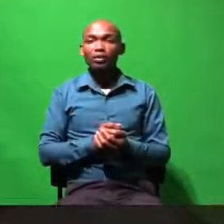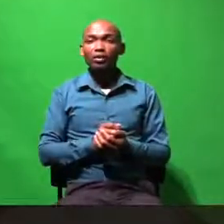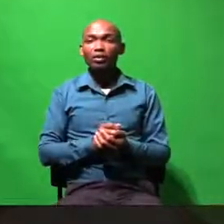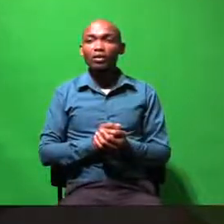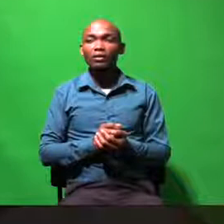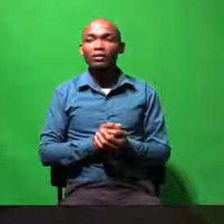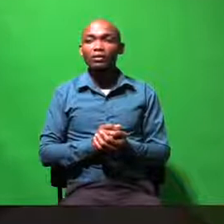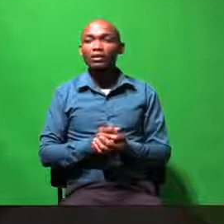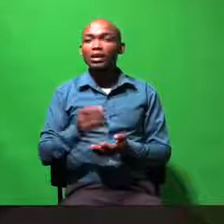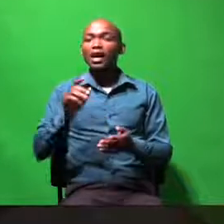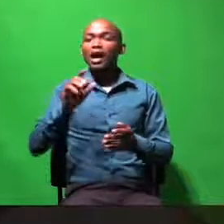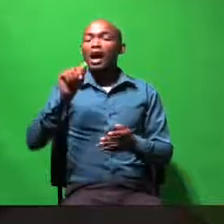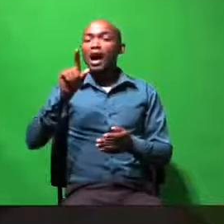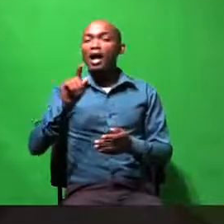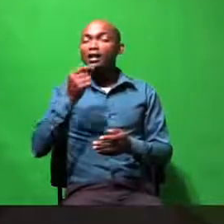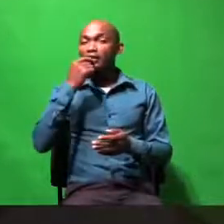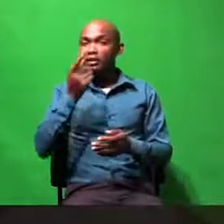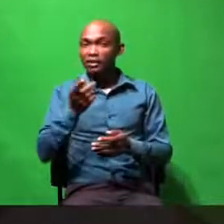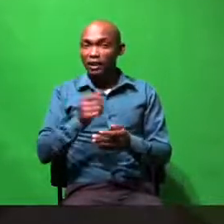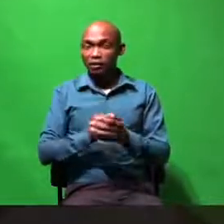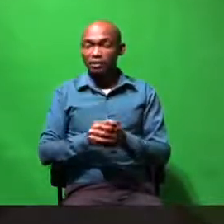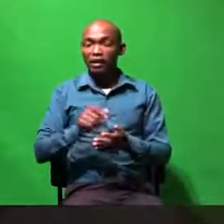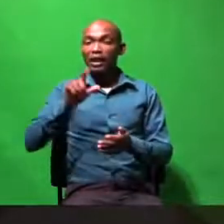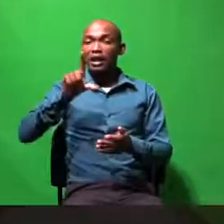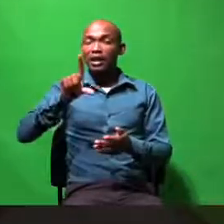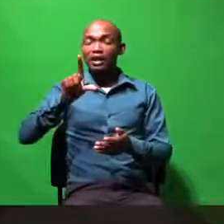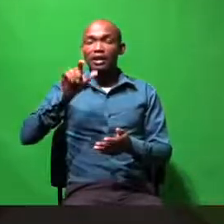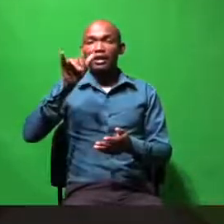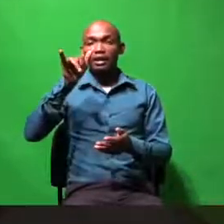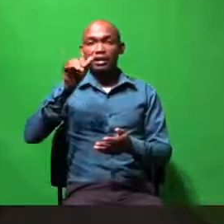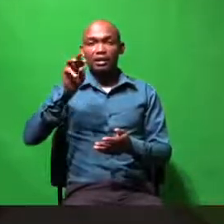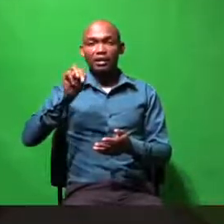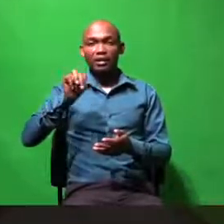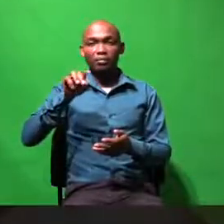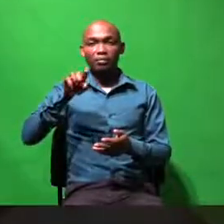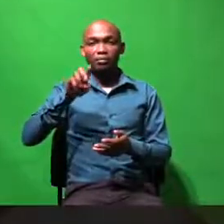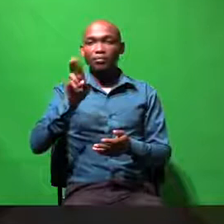Okay. Ali said, good. Lymphatic system